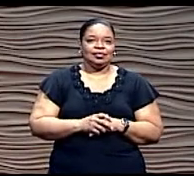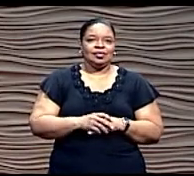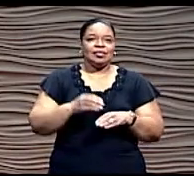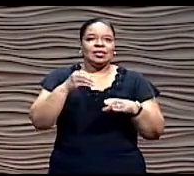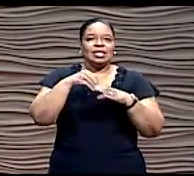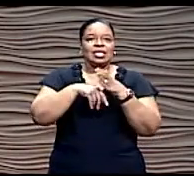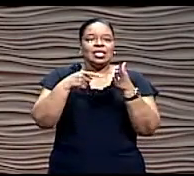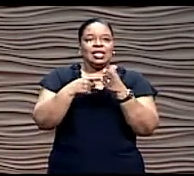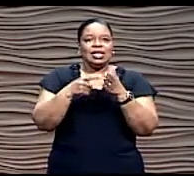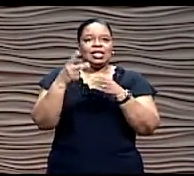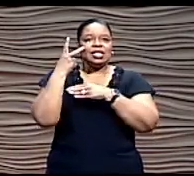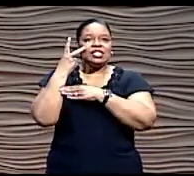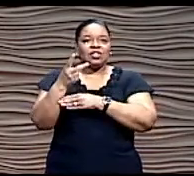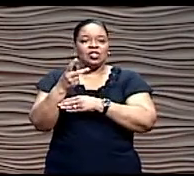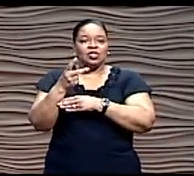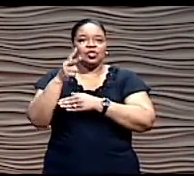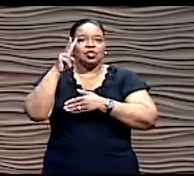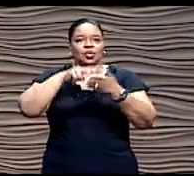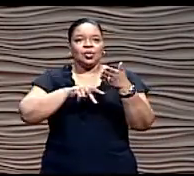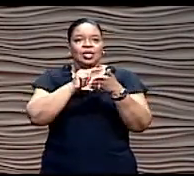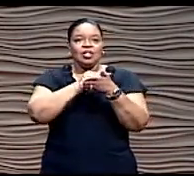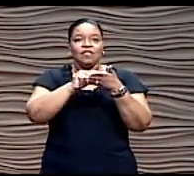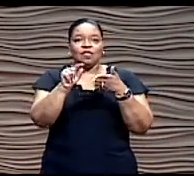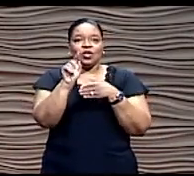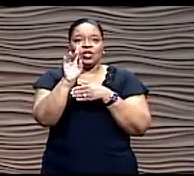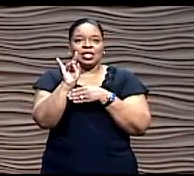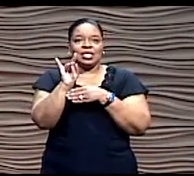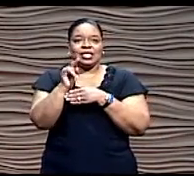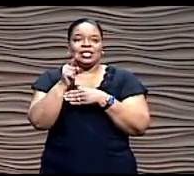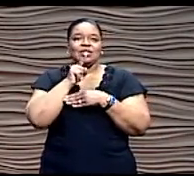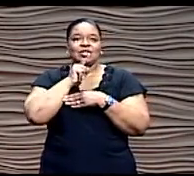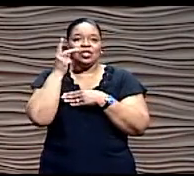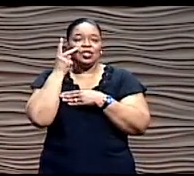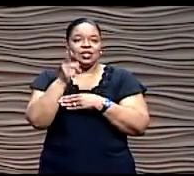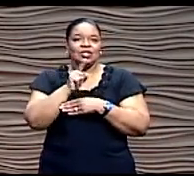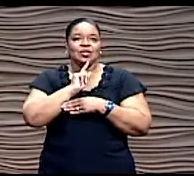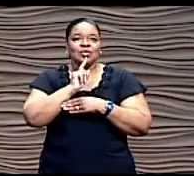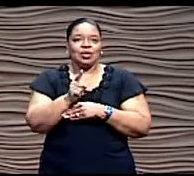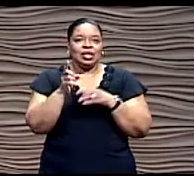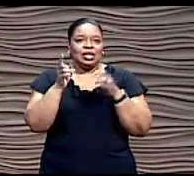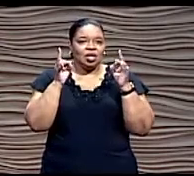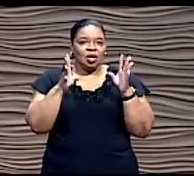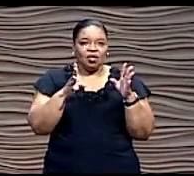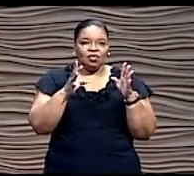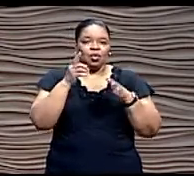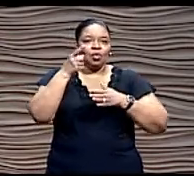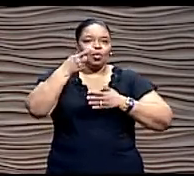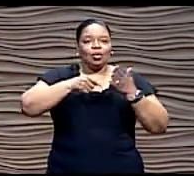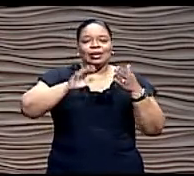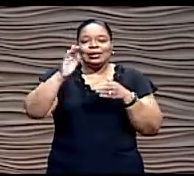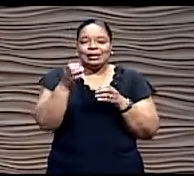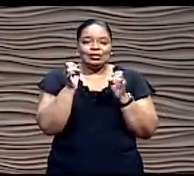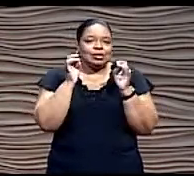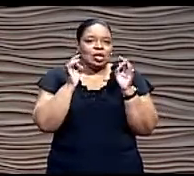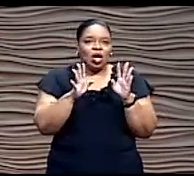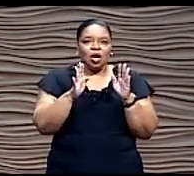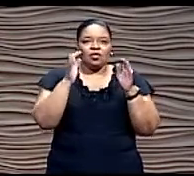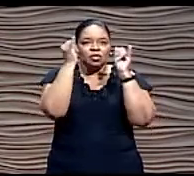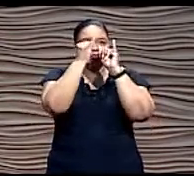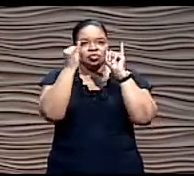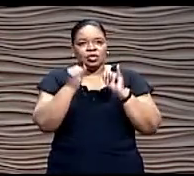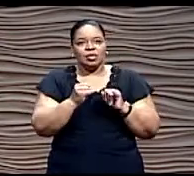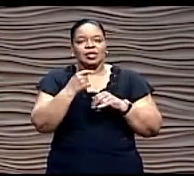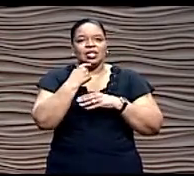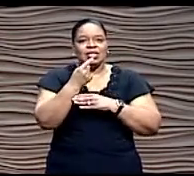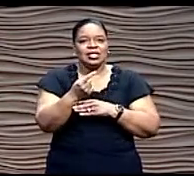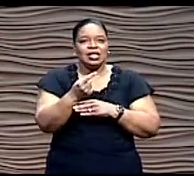In this vision, you look at verse 18 and you see a grotesque, what looks like grotesque image. And it says these